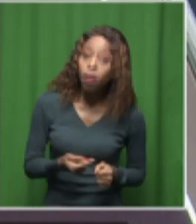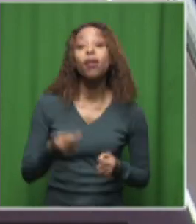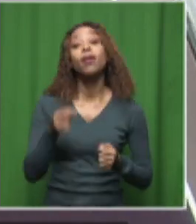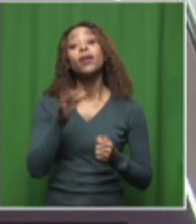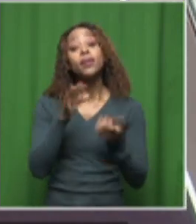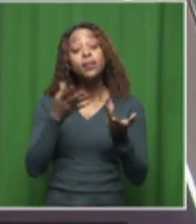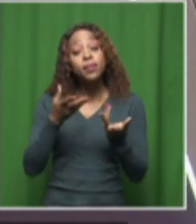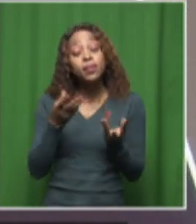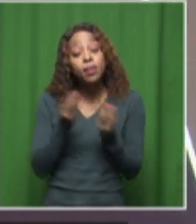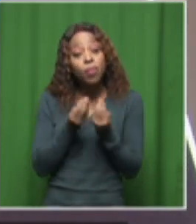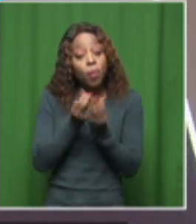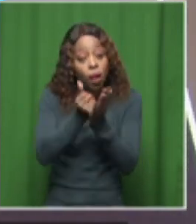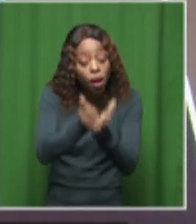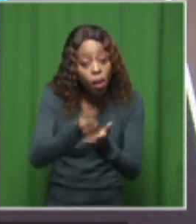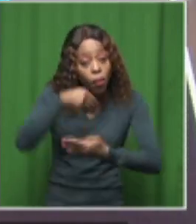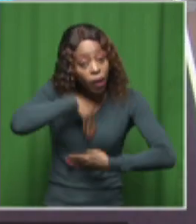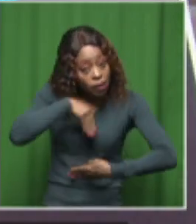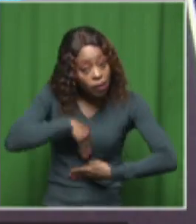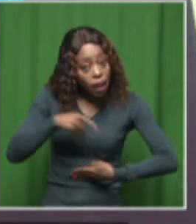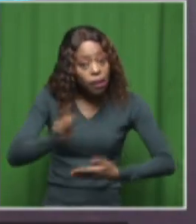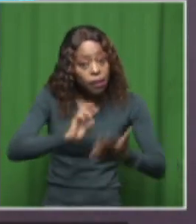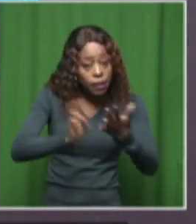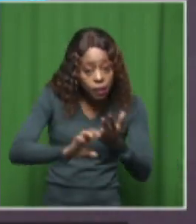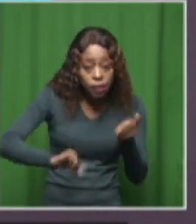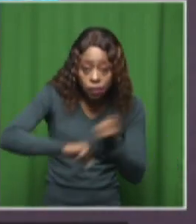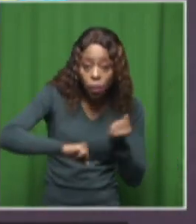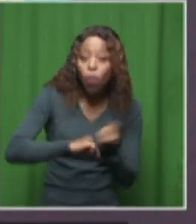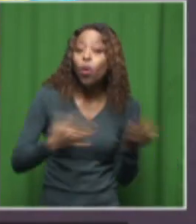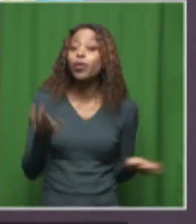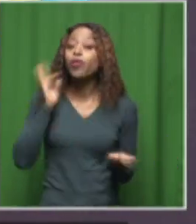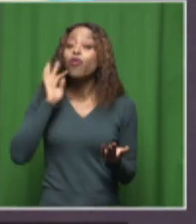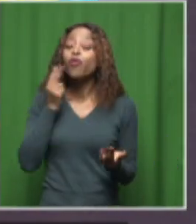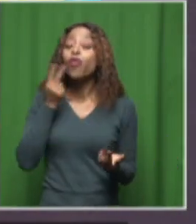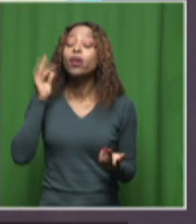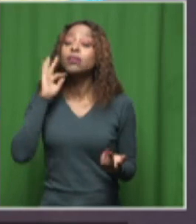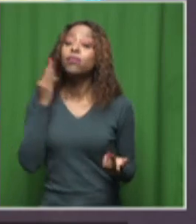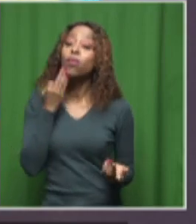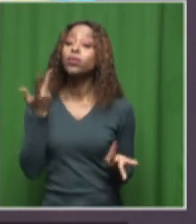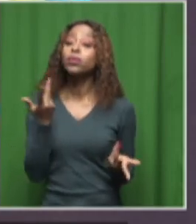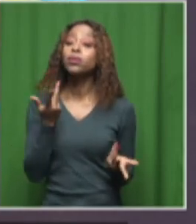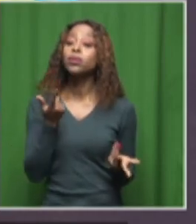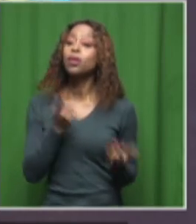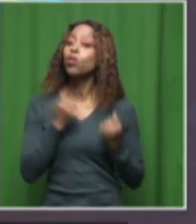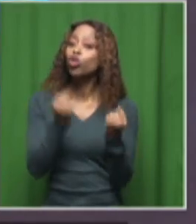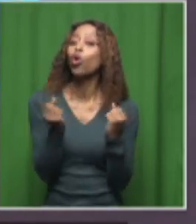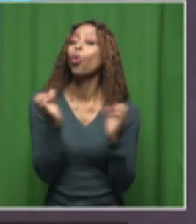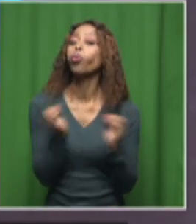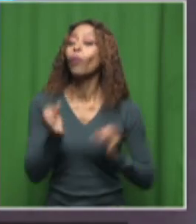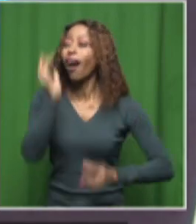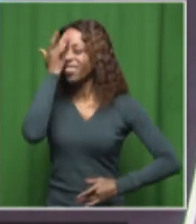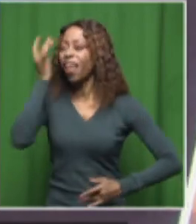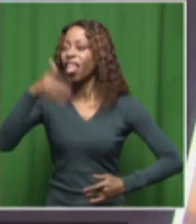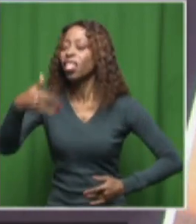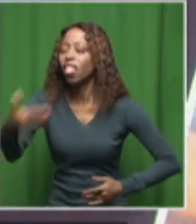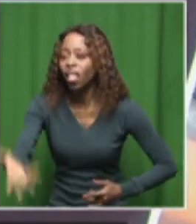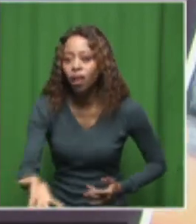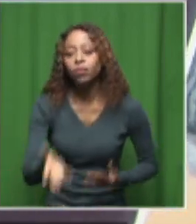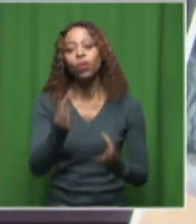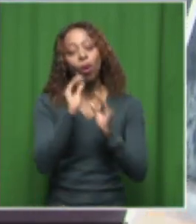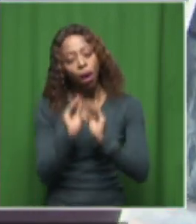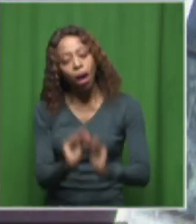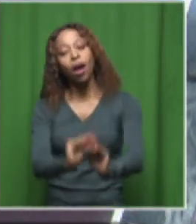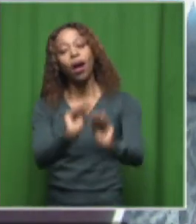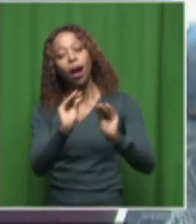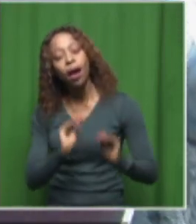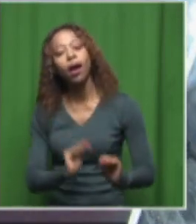the one that's supposed to help you get better, needs things like fruits and vegetables to actually build it up so you can be strong. So education is